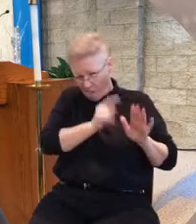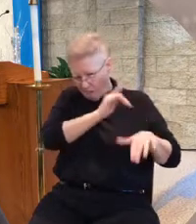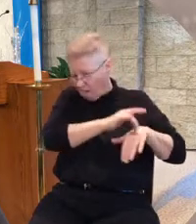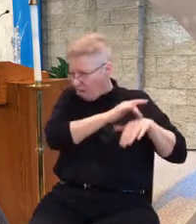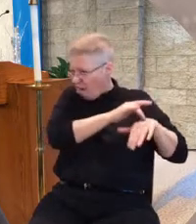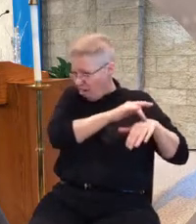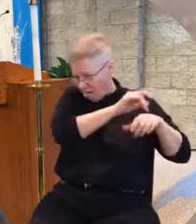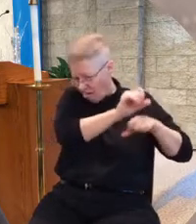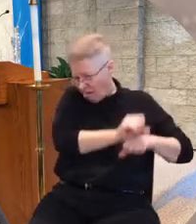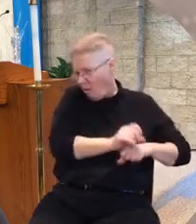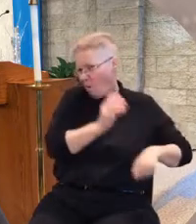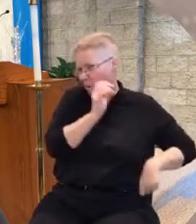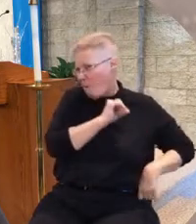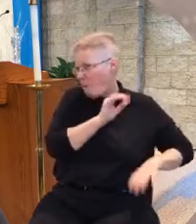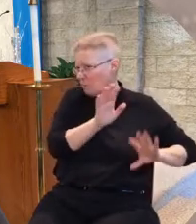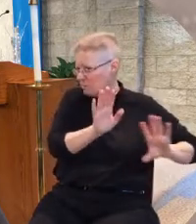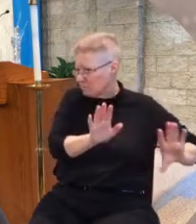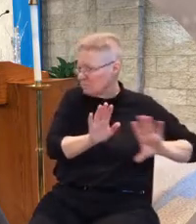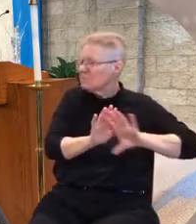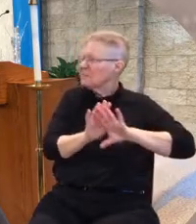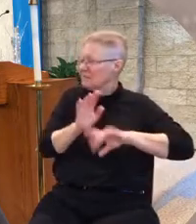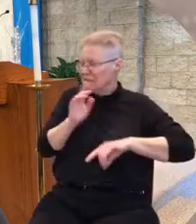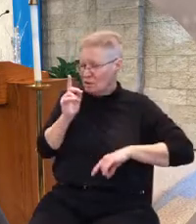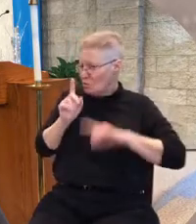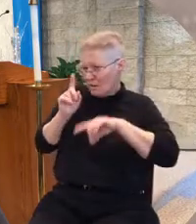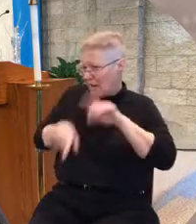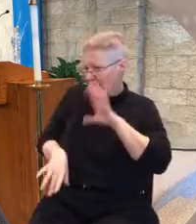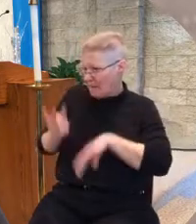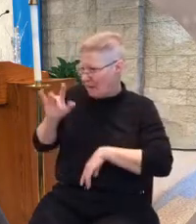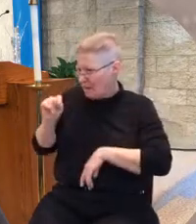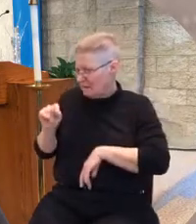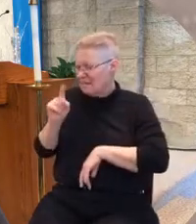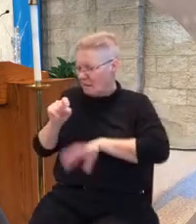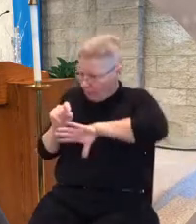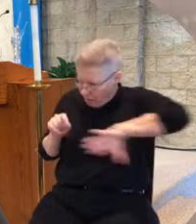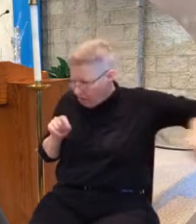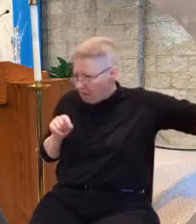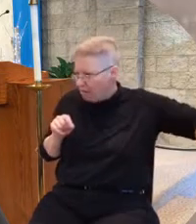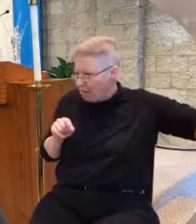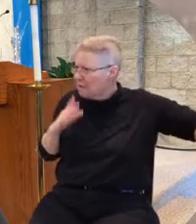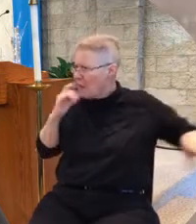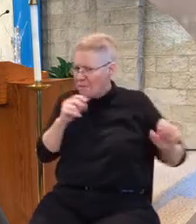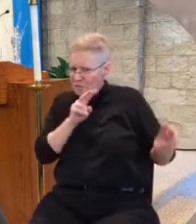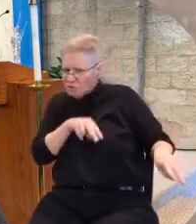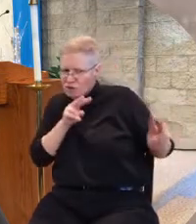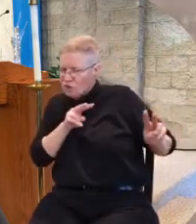from a place of judgment. It's from a place of awareness. Where am I hanging out?